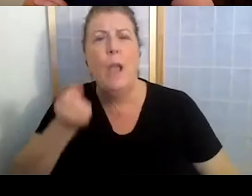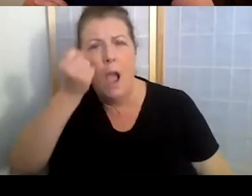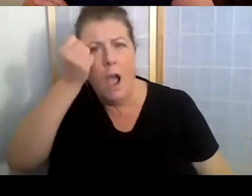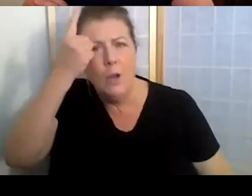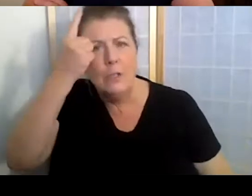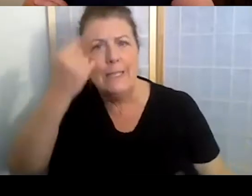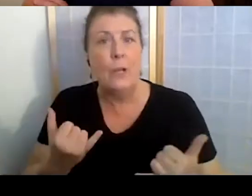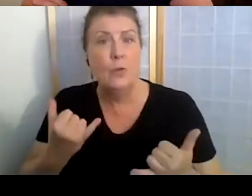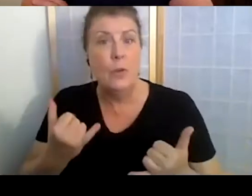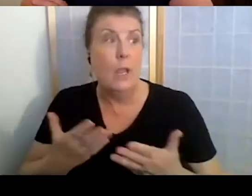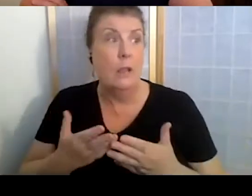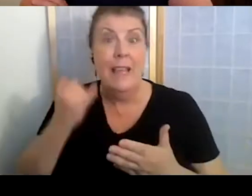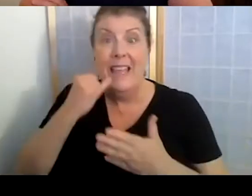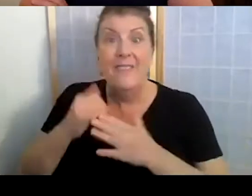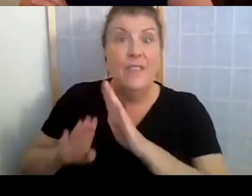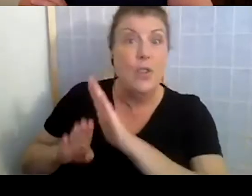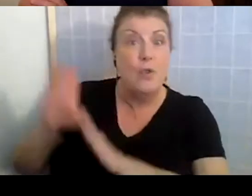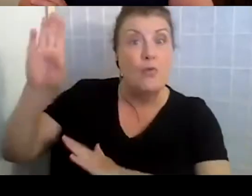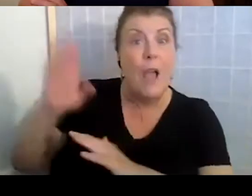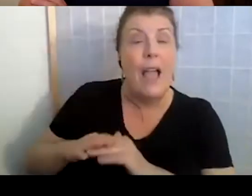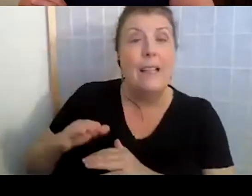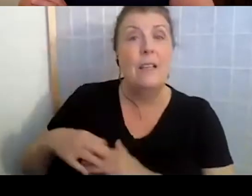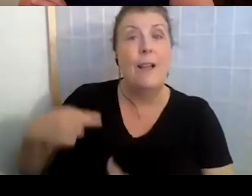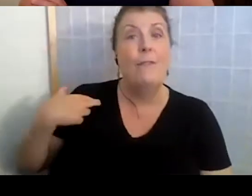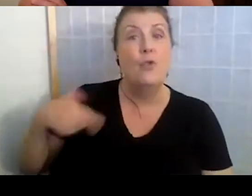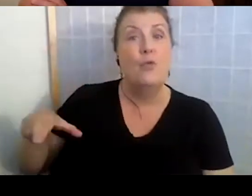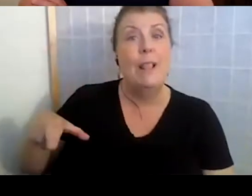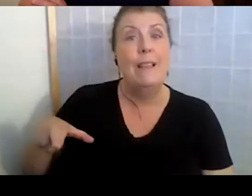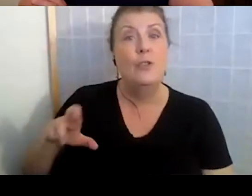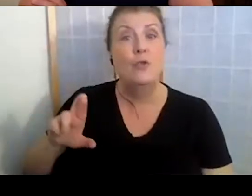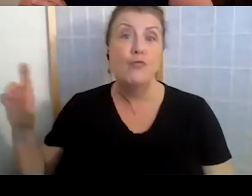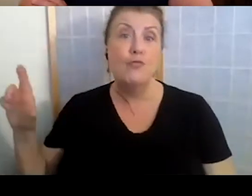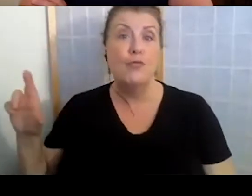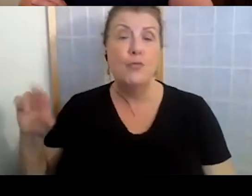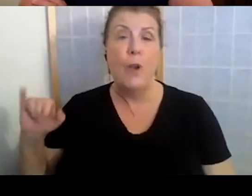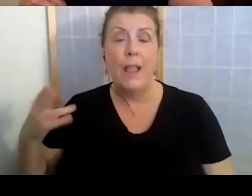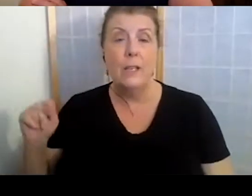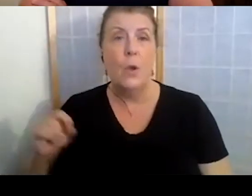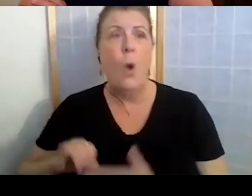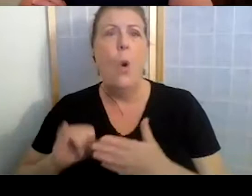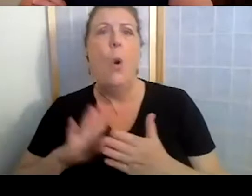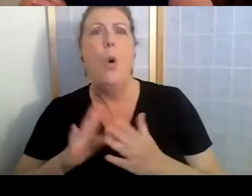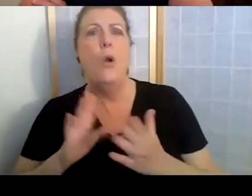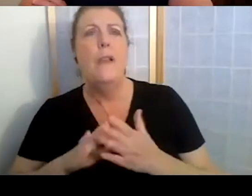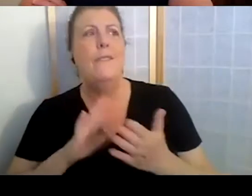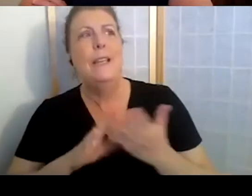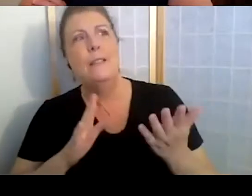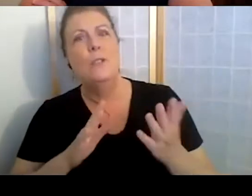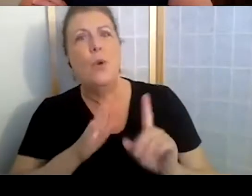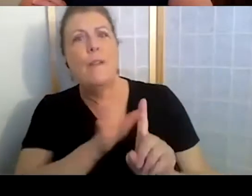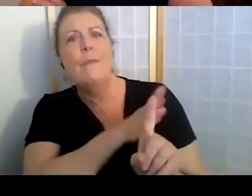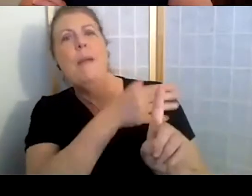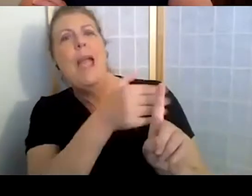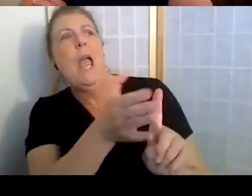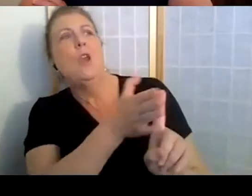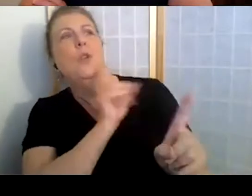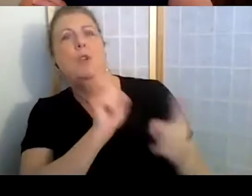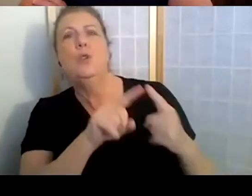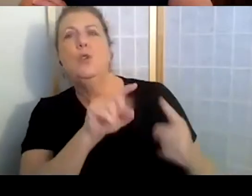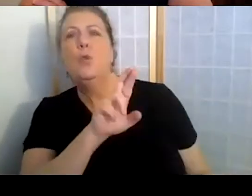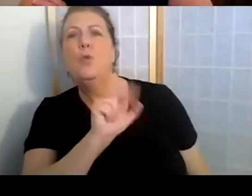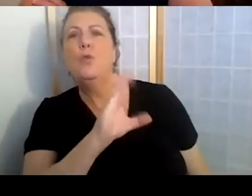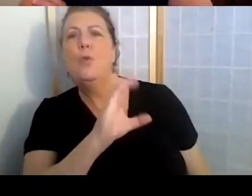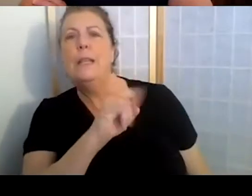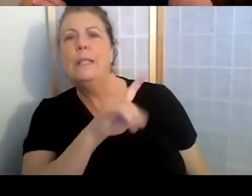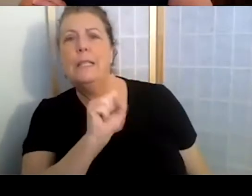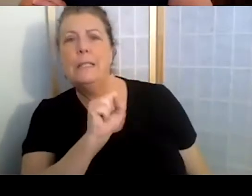the religious right, whether it's pandering to racists in order to galvanize your base, whether it's